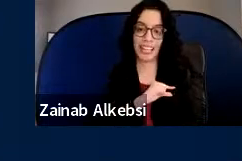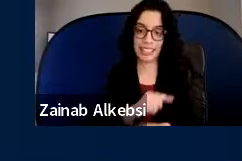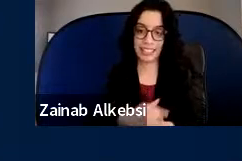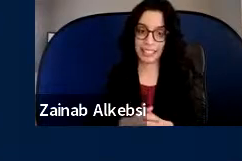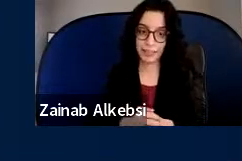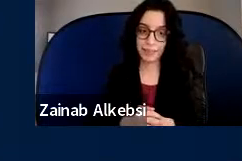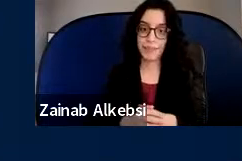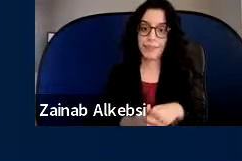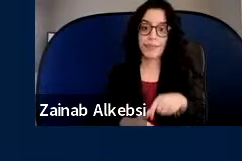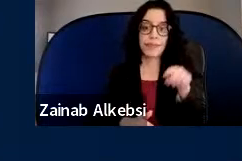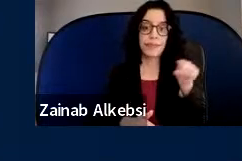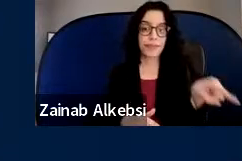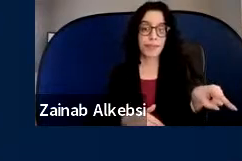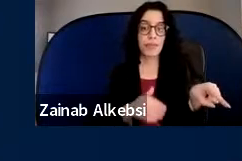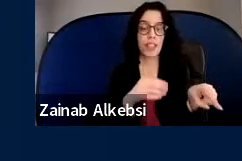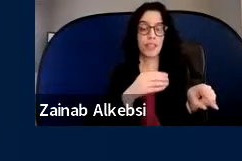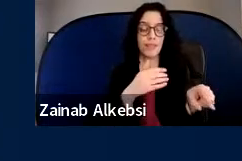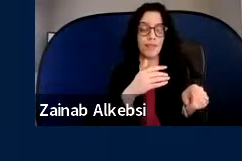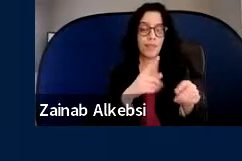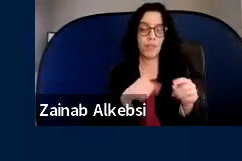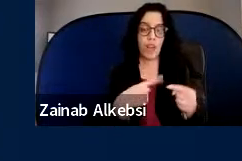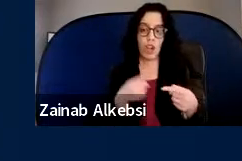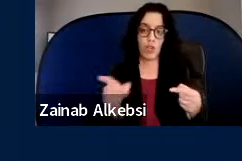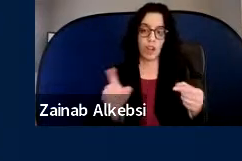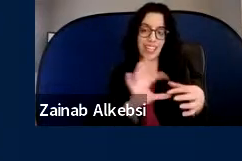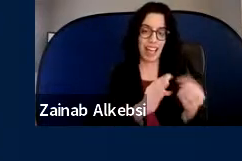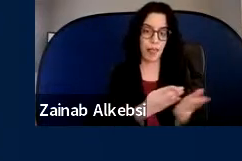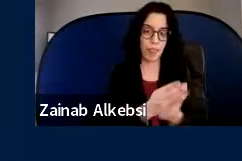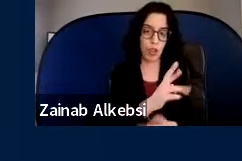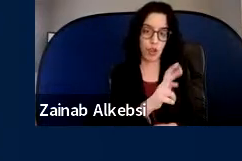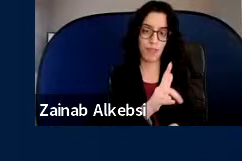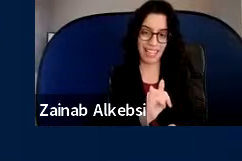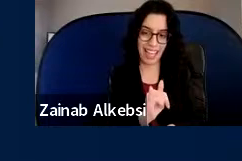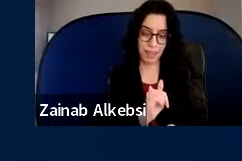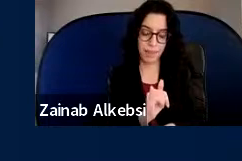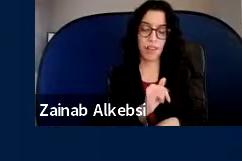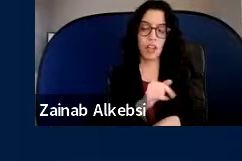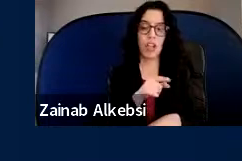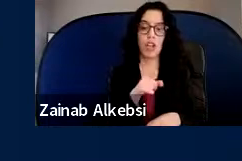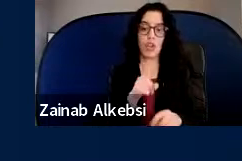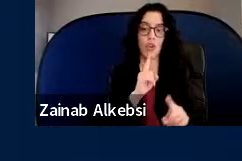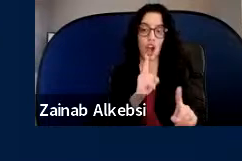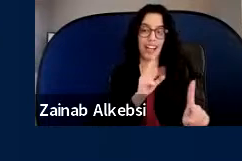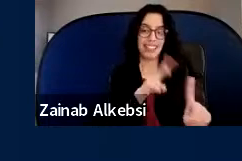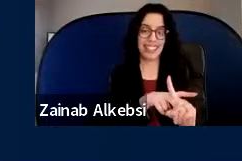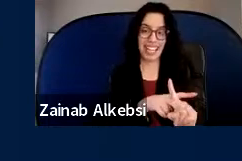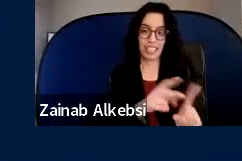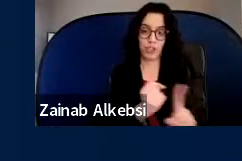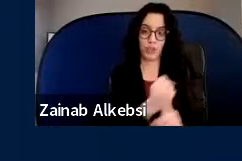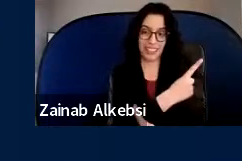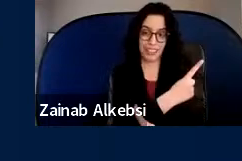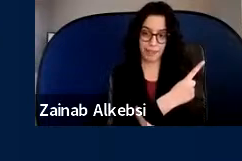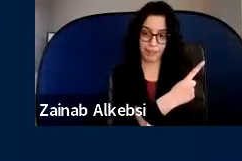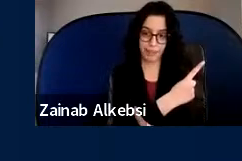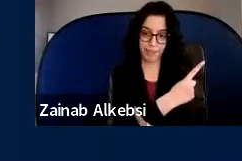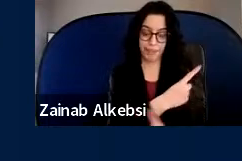don't have access to the other cues available in the doctor's screen because they can't see it.